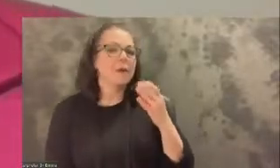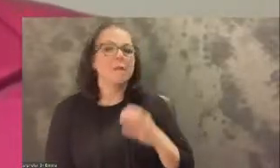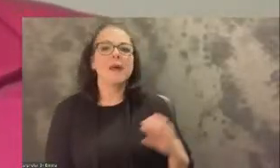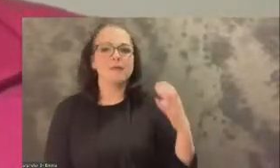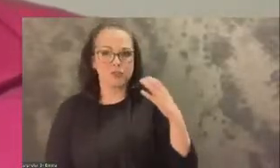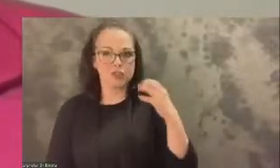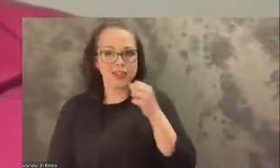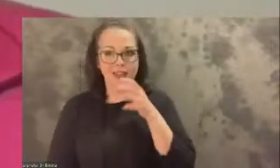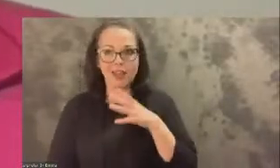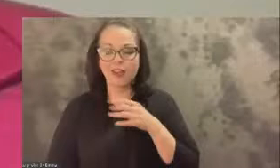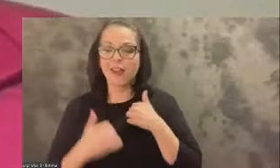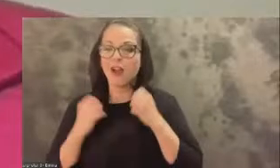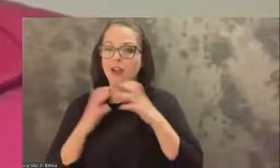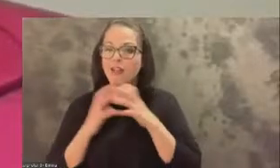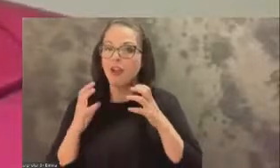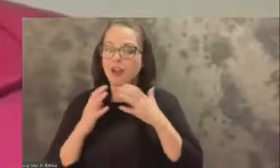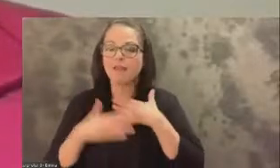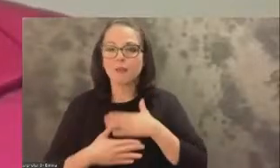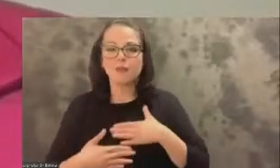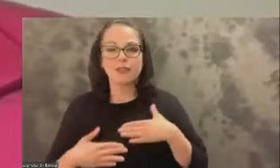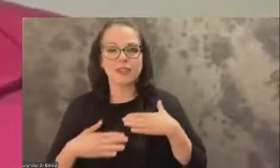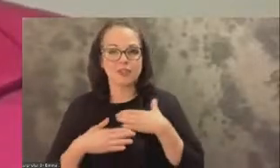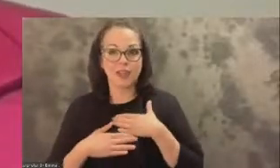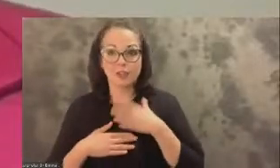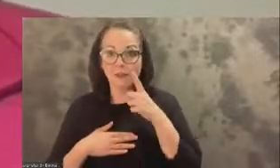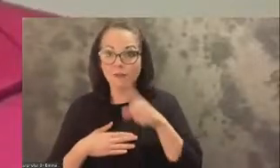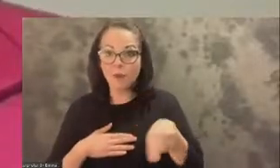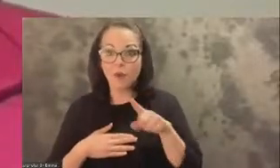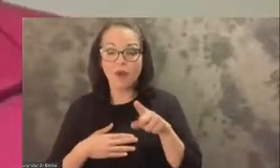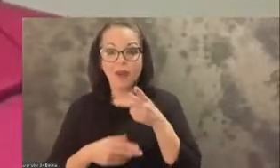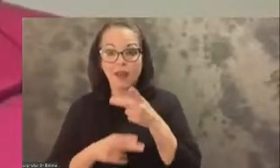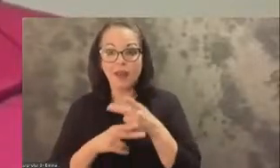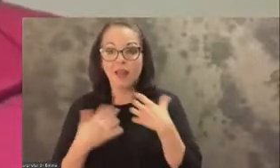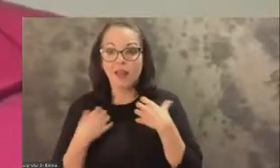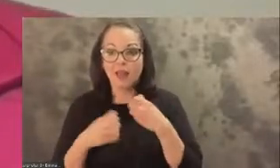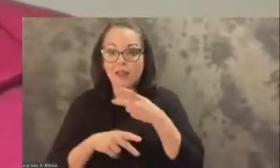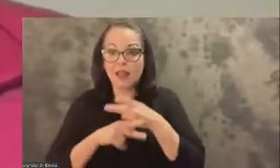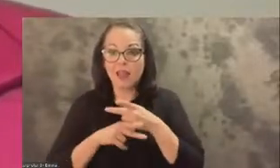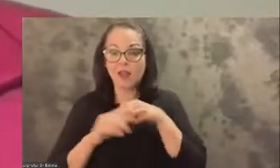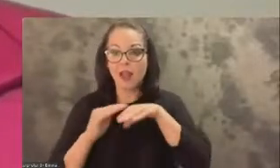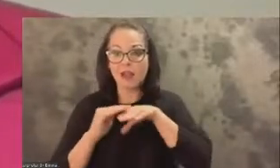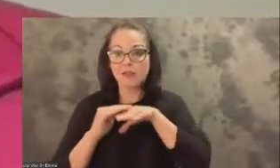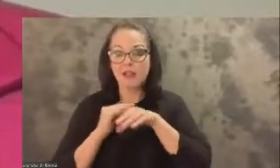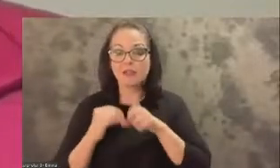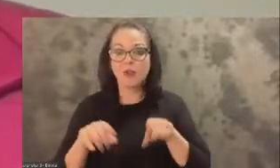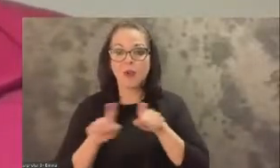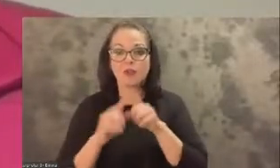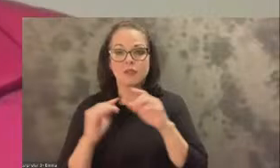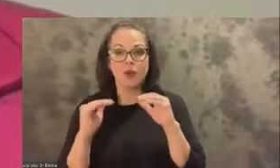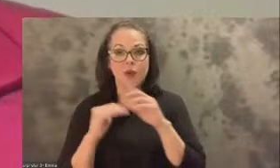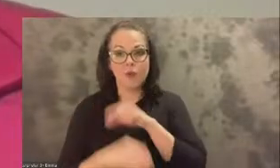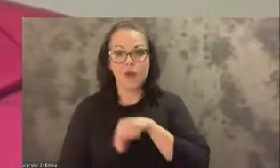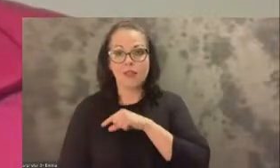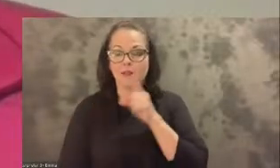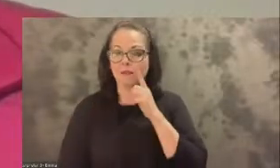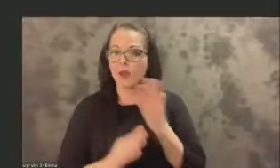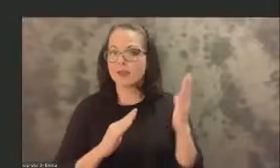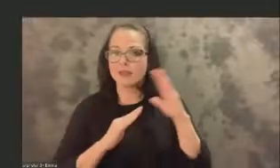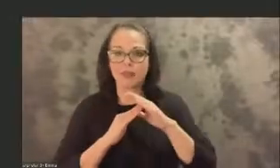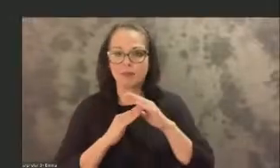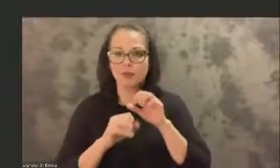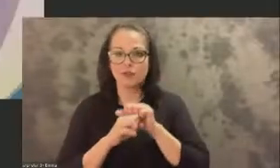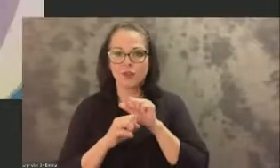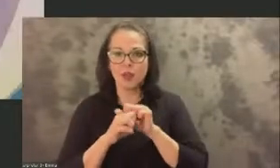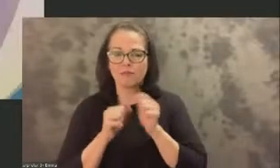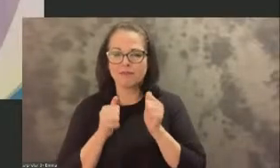of appreciation for healthcare access and quality for exceptional job done. Thank